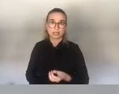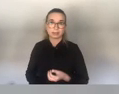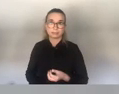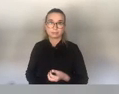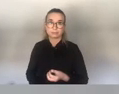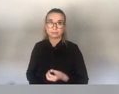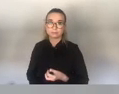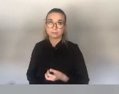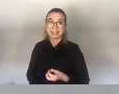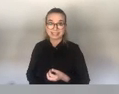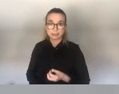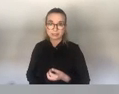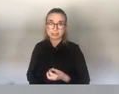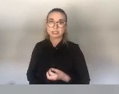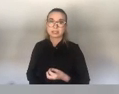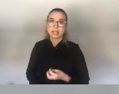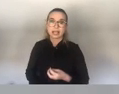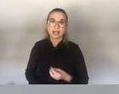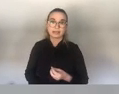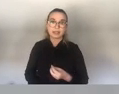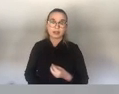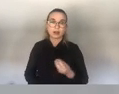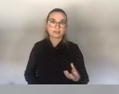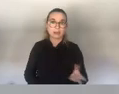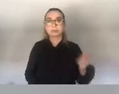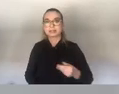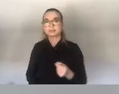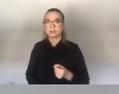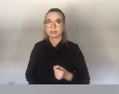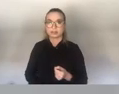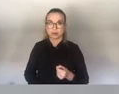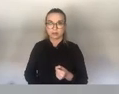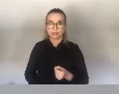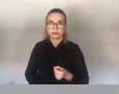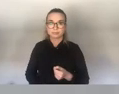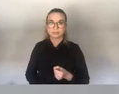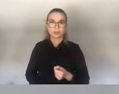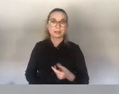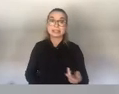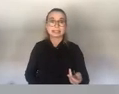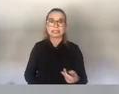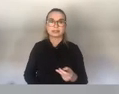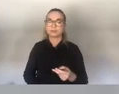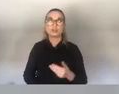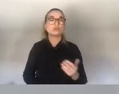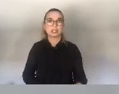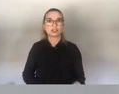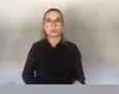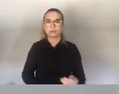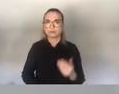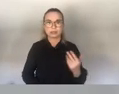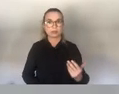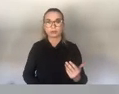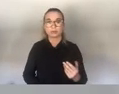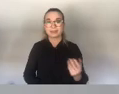current pandemic. And then after that, we plan to move into other markets. So PTSD is a huge